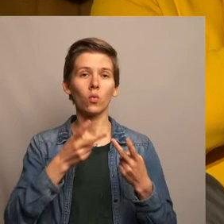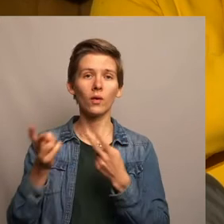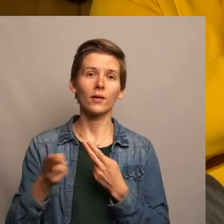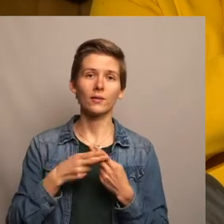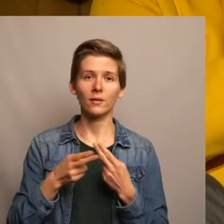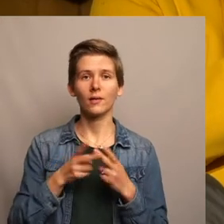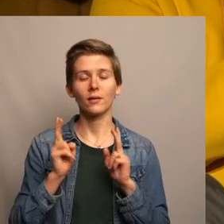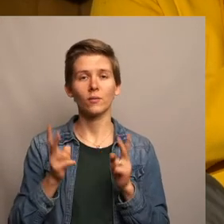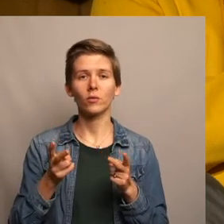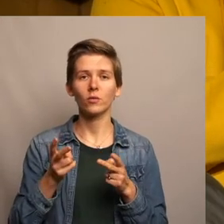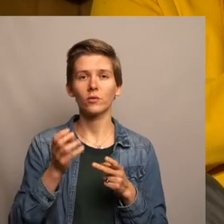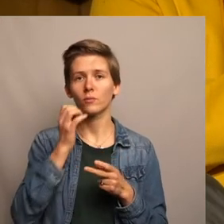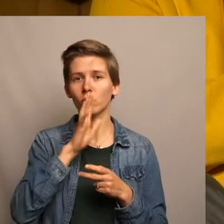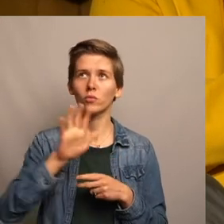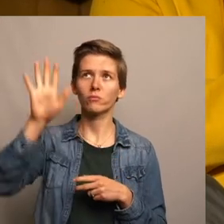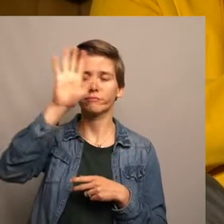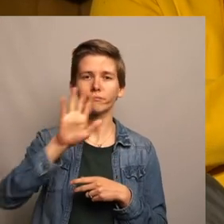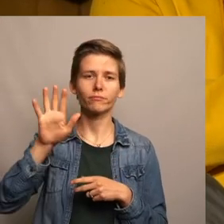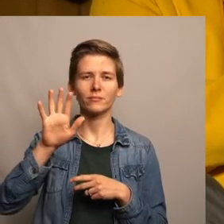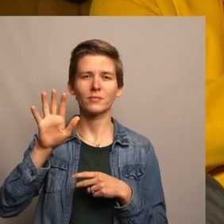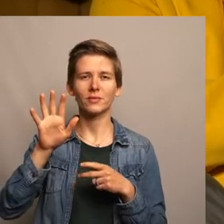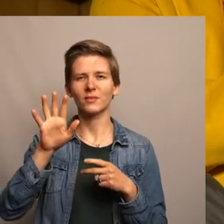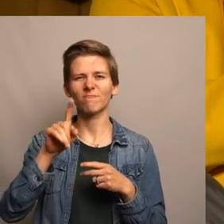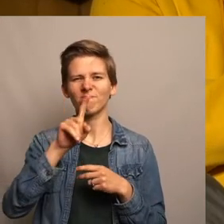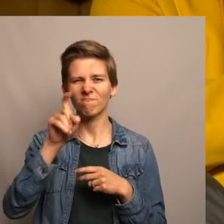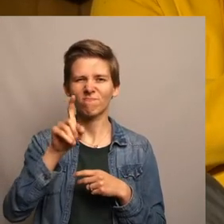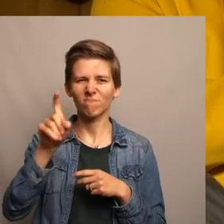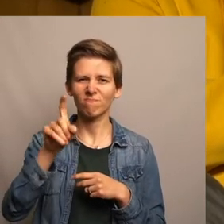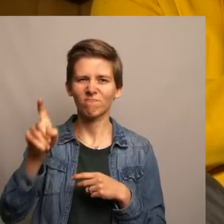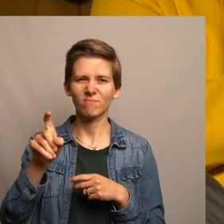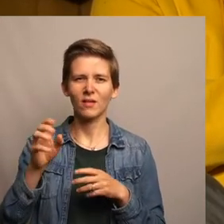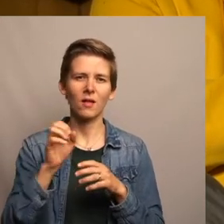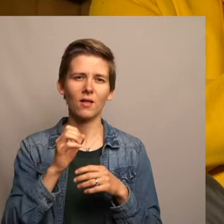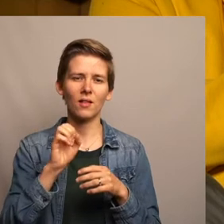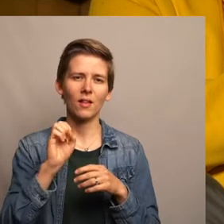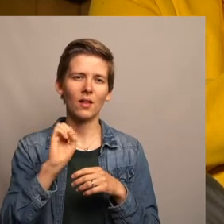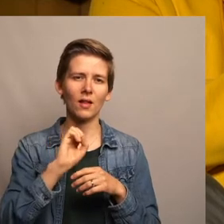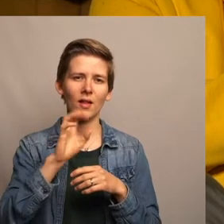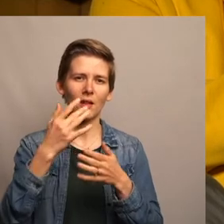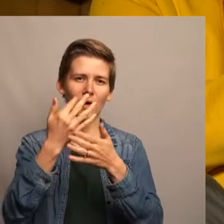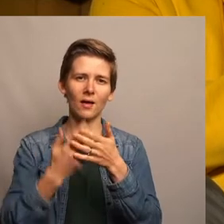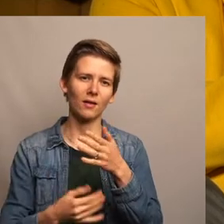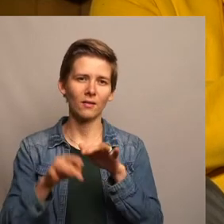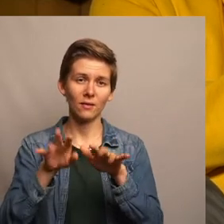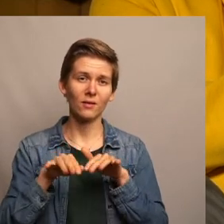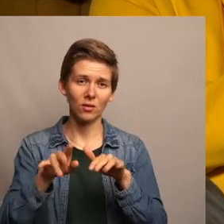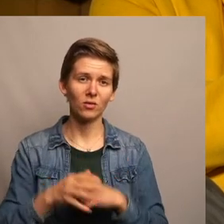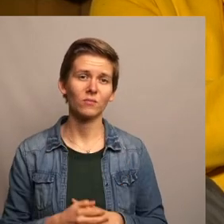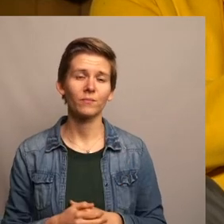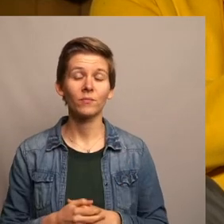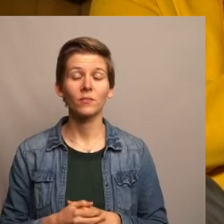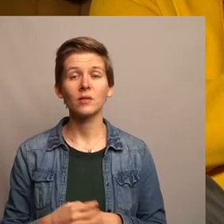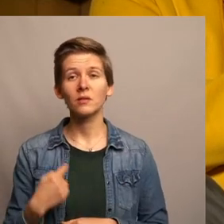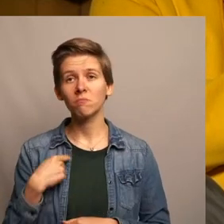north also have struggled a lot, like to give referral to people. But for me personally, like, for